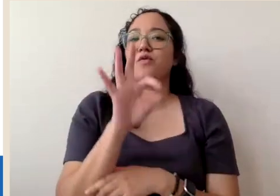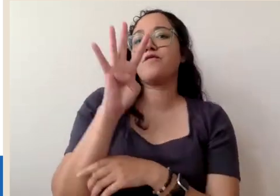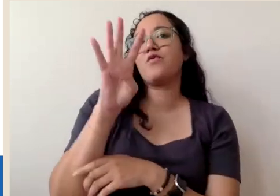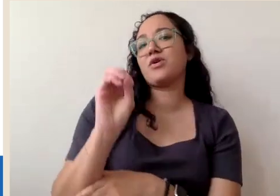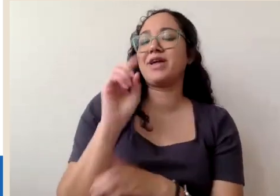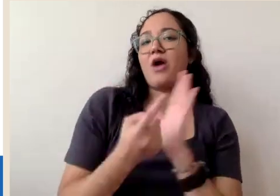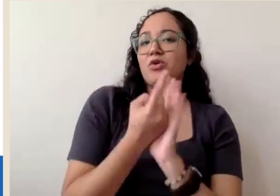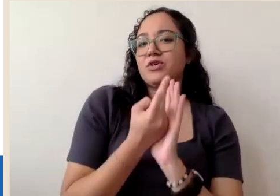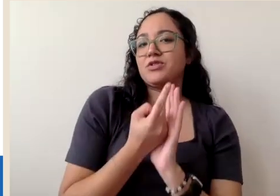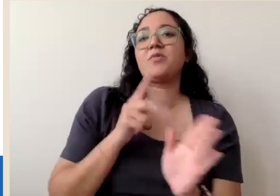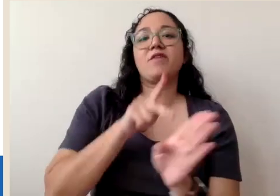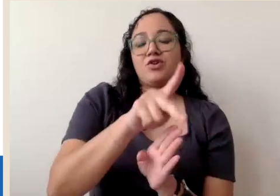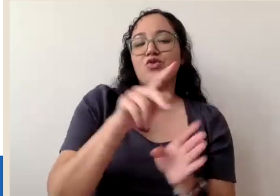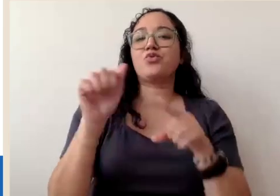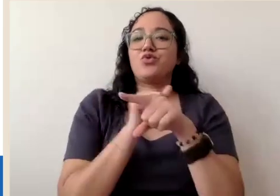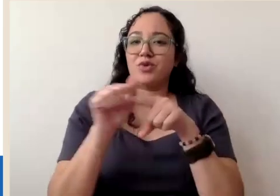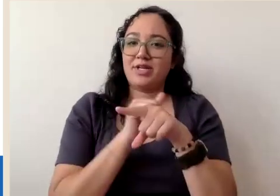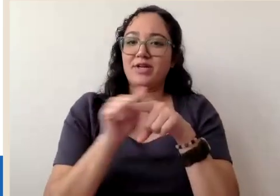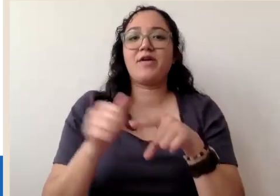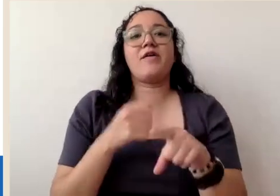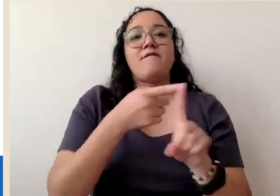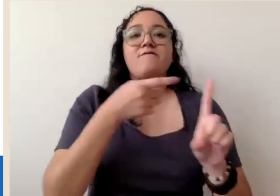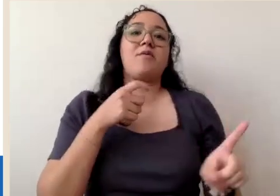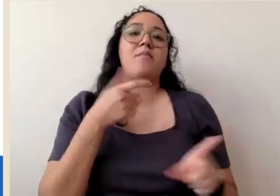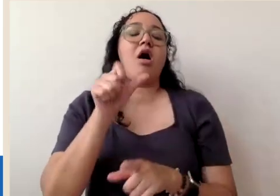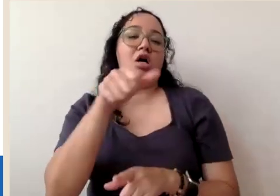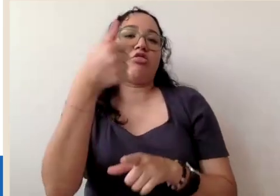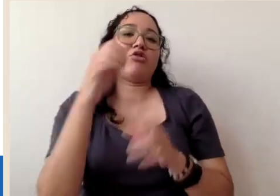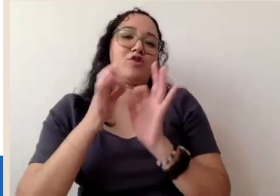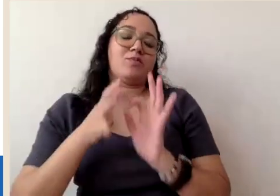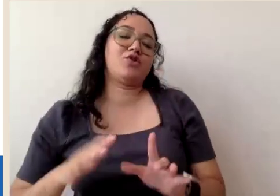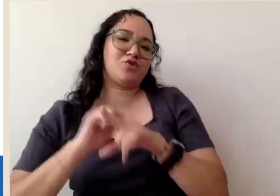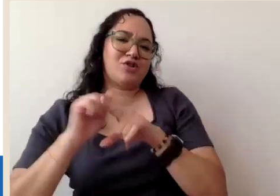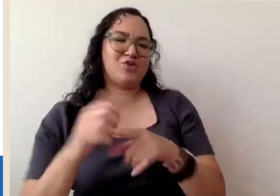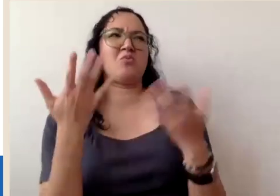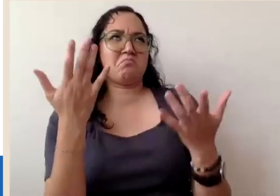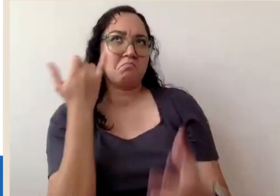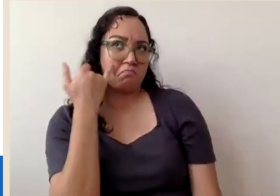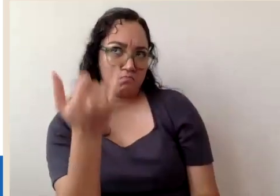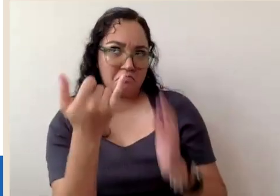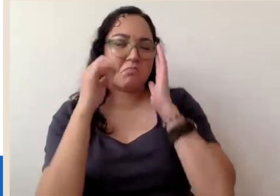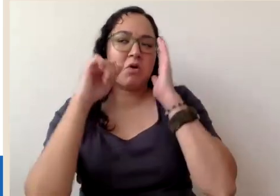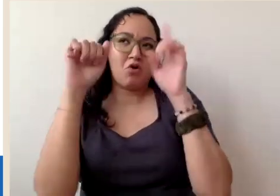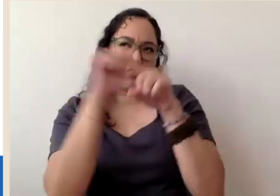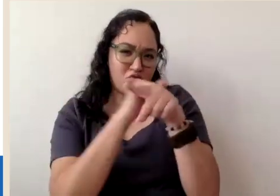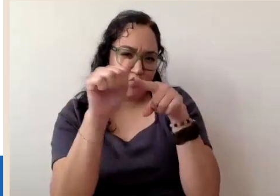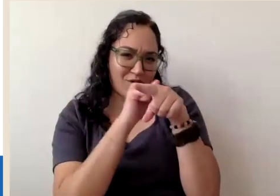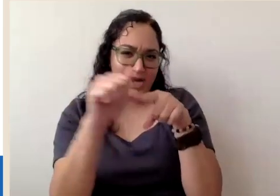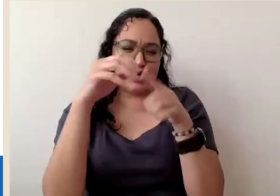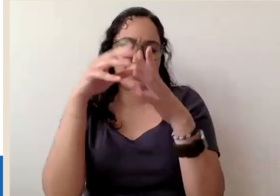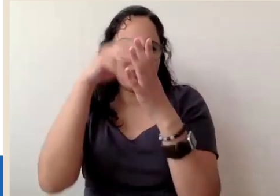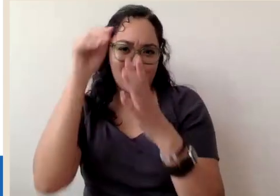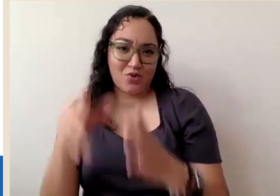professional training by a licensed interpreter trainer. So what if we trained students that were in their